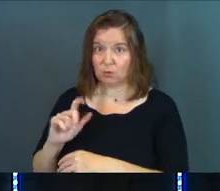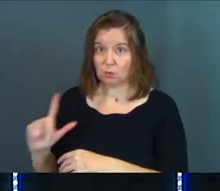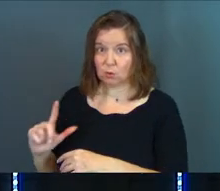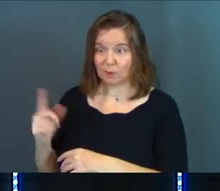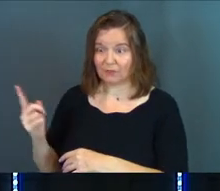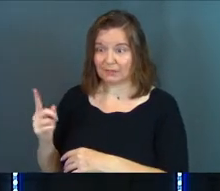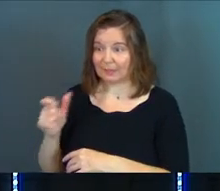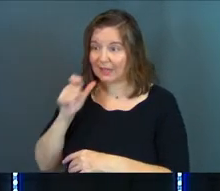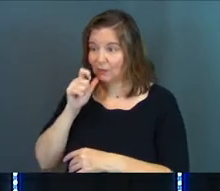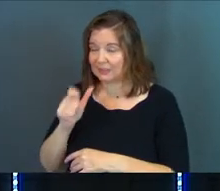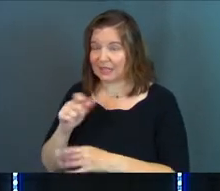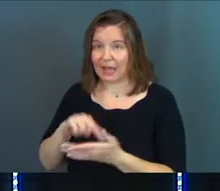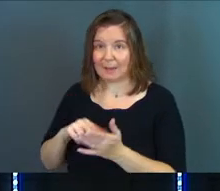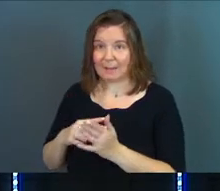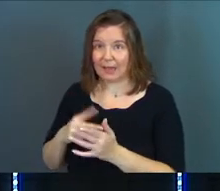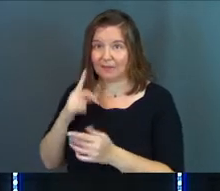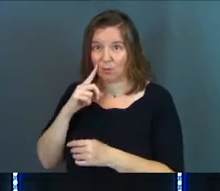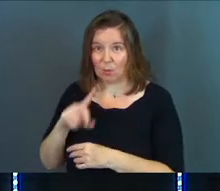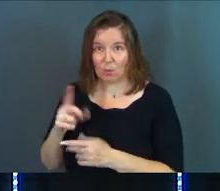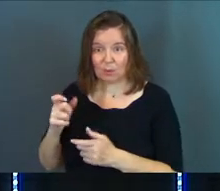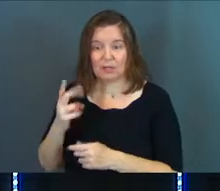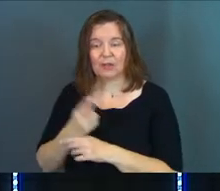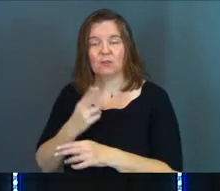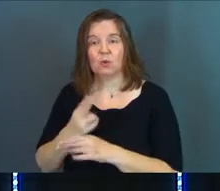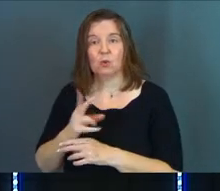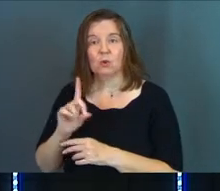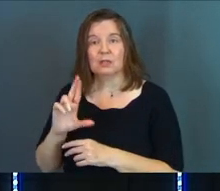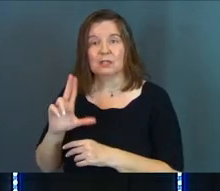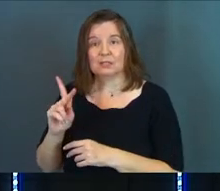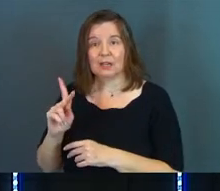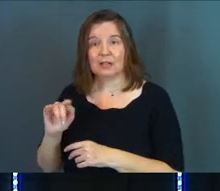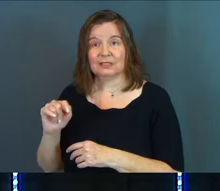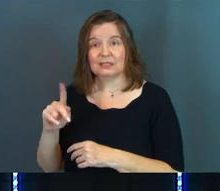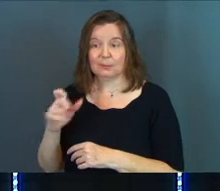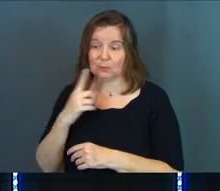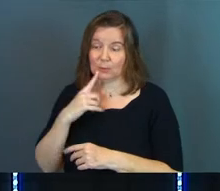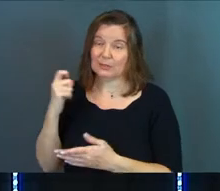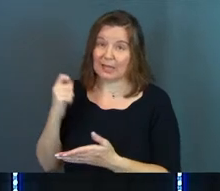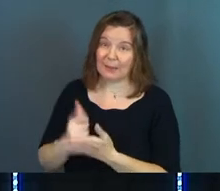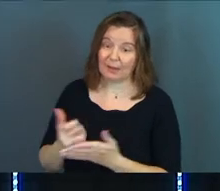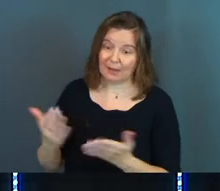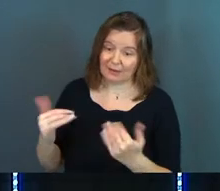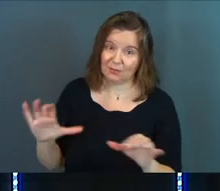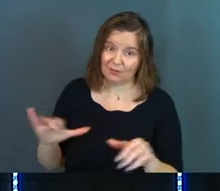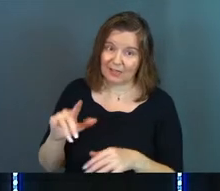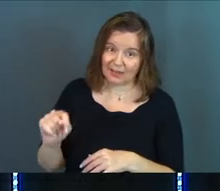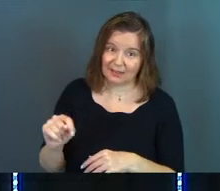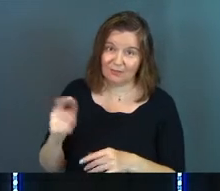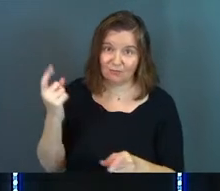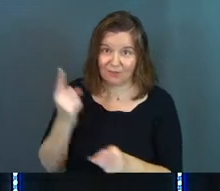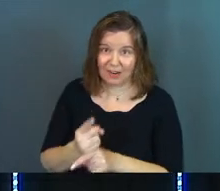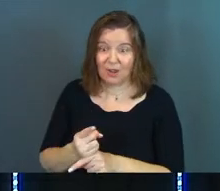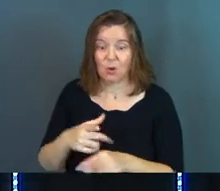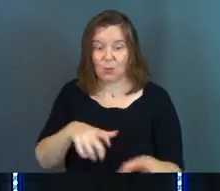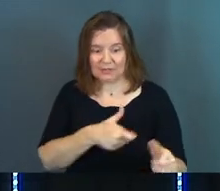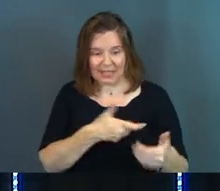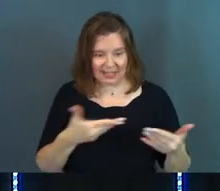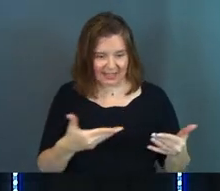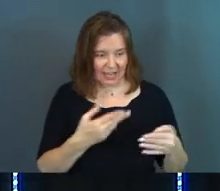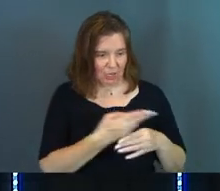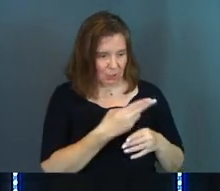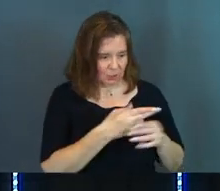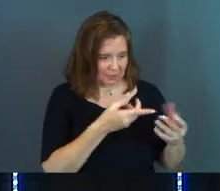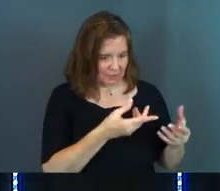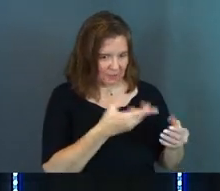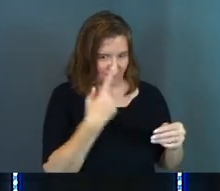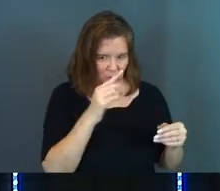item for something it was never made to be used for? If you've ever used duct tape, you're supposed to say amen. Come on, you've done it. You know what I'm saying? We take things and